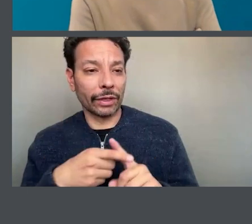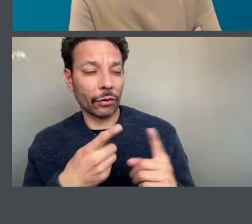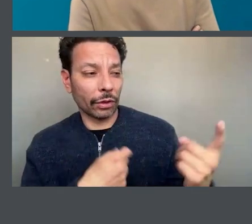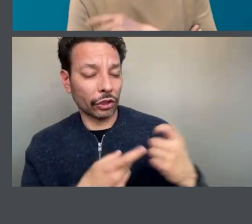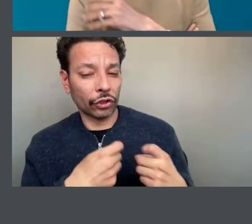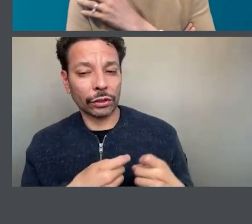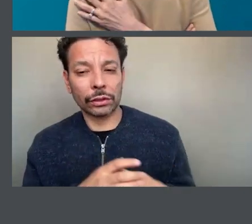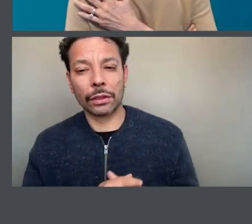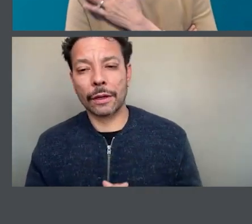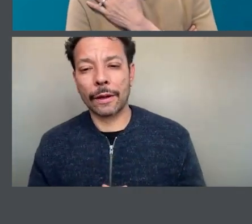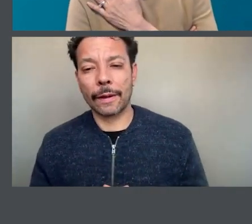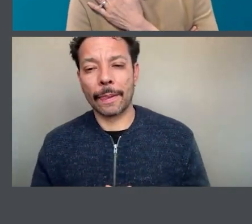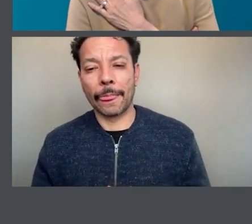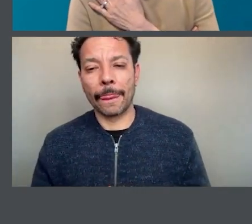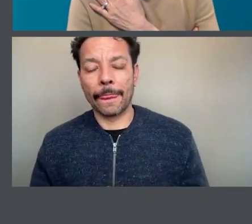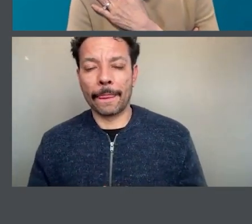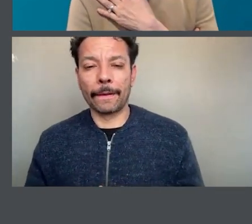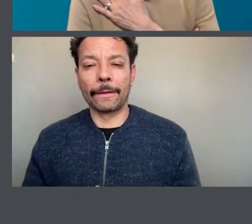come in.